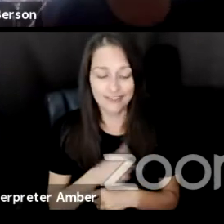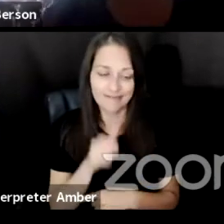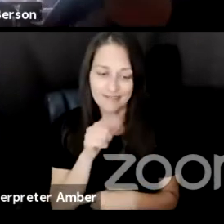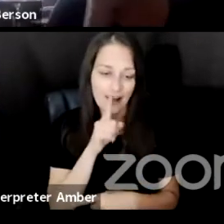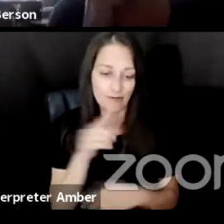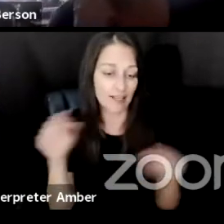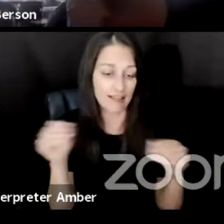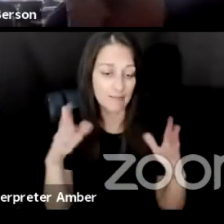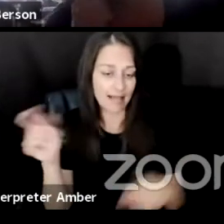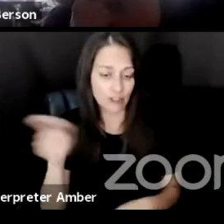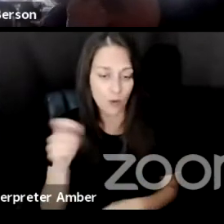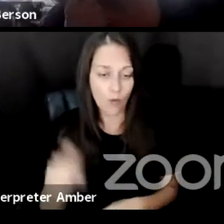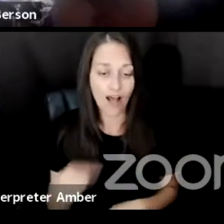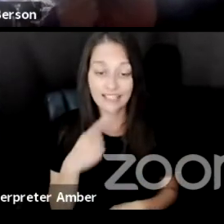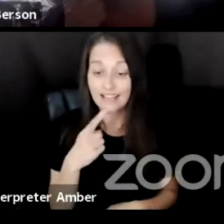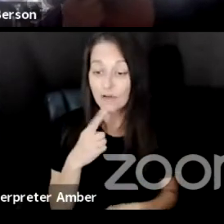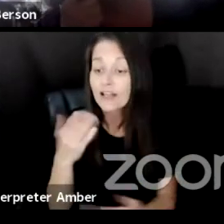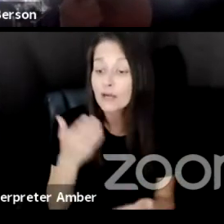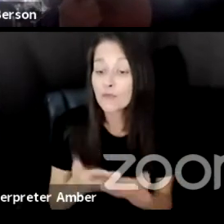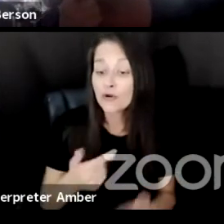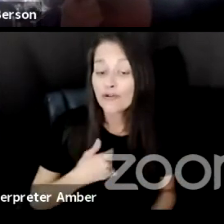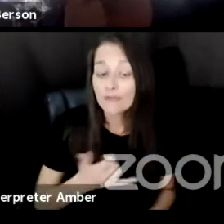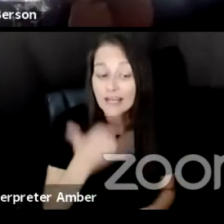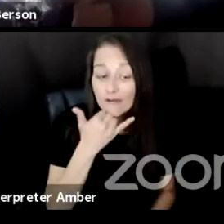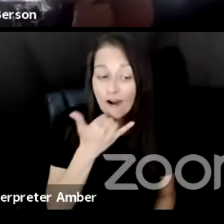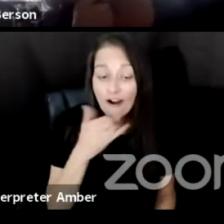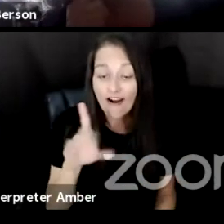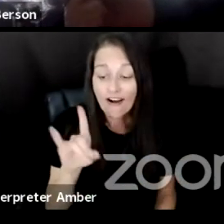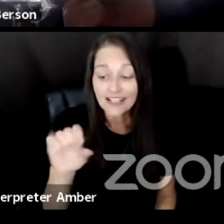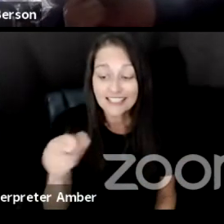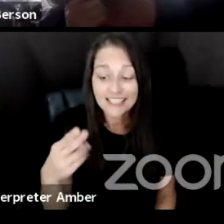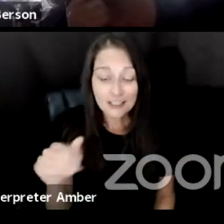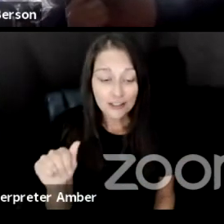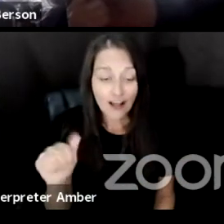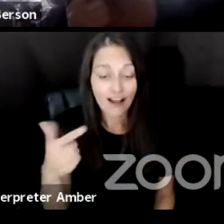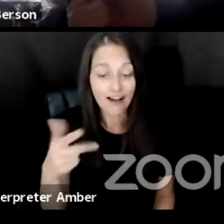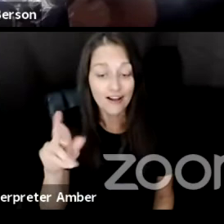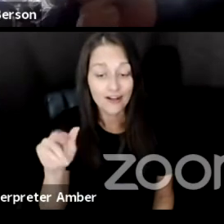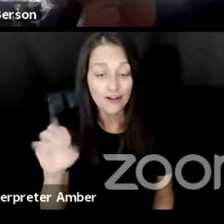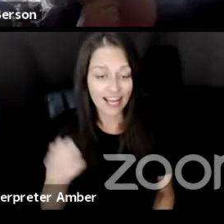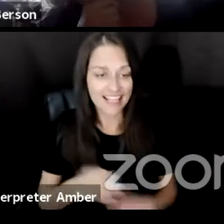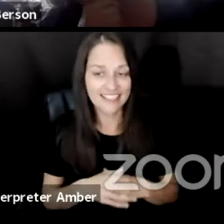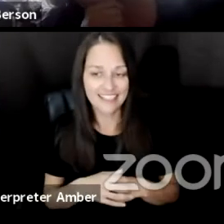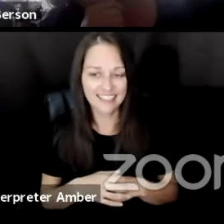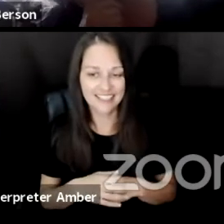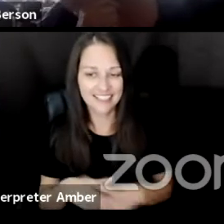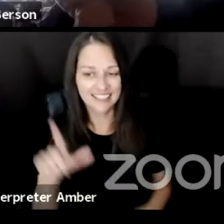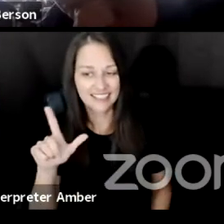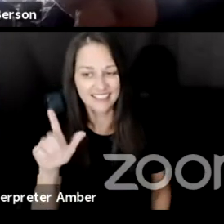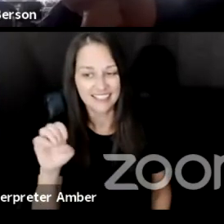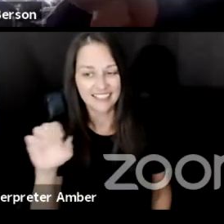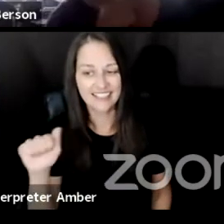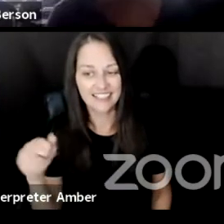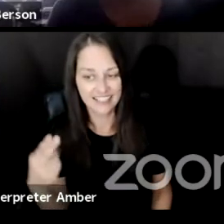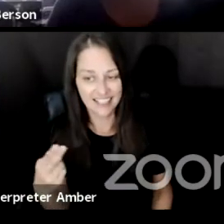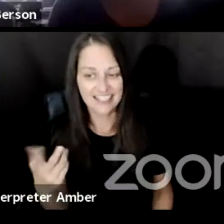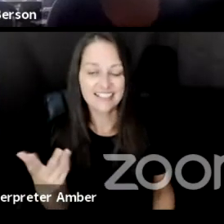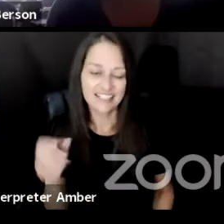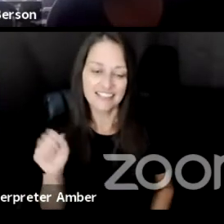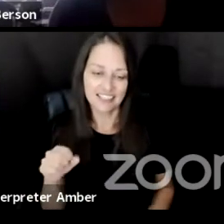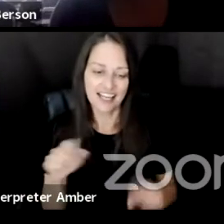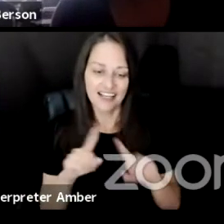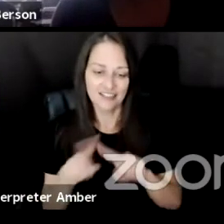like, prove me wrong, Disha, prove me wrong, Grace. It does seem to have to operate on every single level. And I